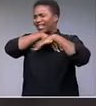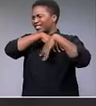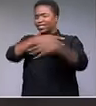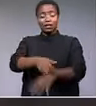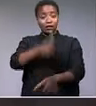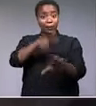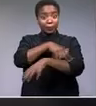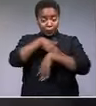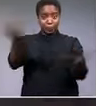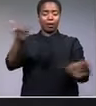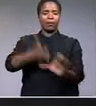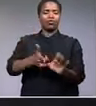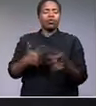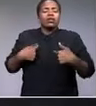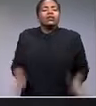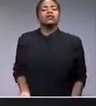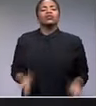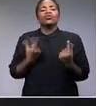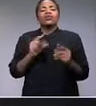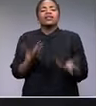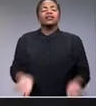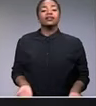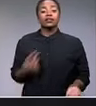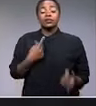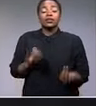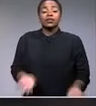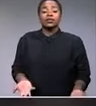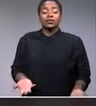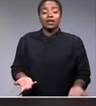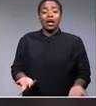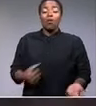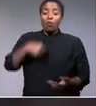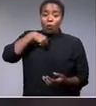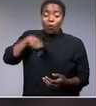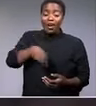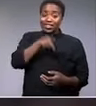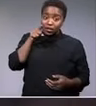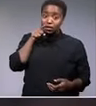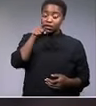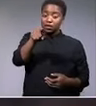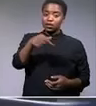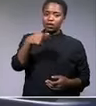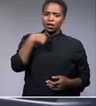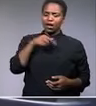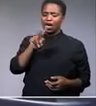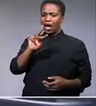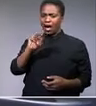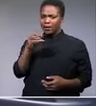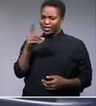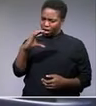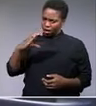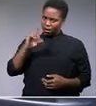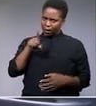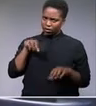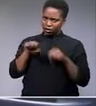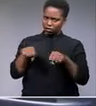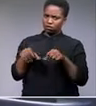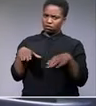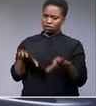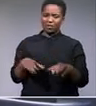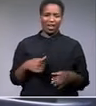empty. So what are we going to do? We want Nelson Chamisa to rule this country. My Christmas is